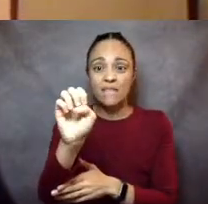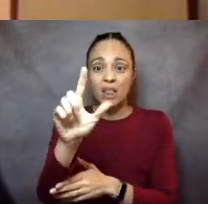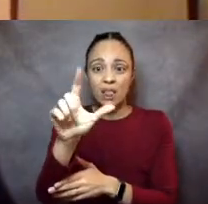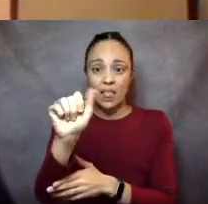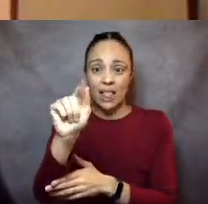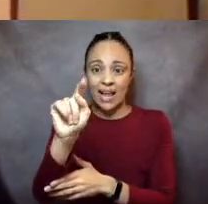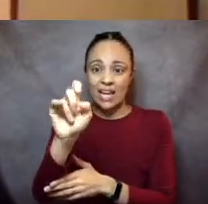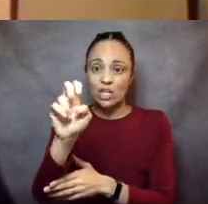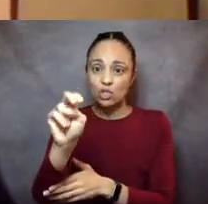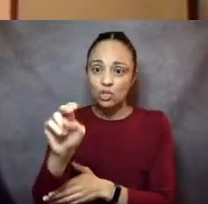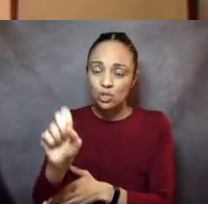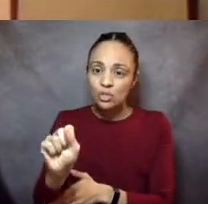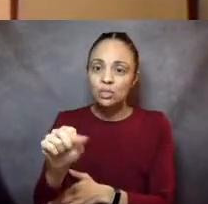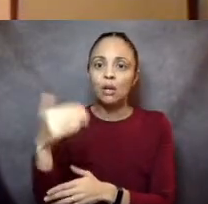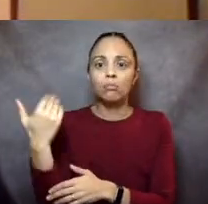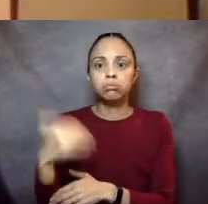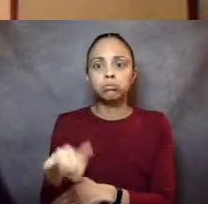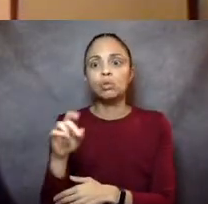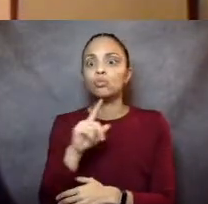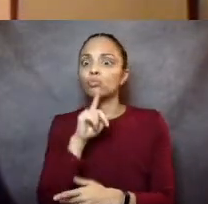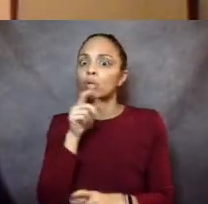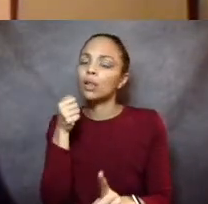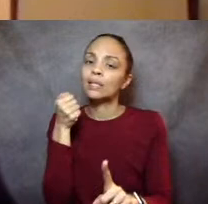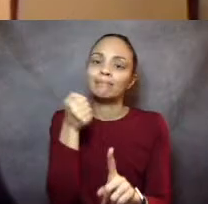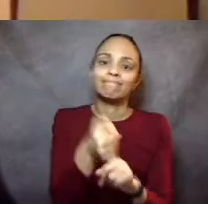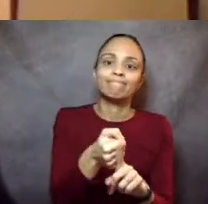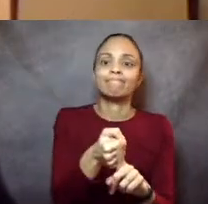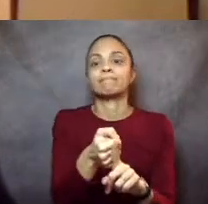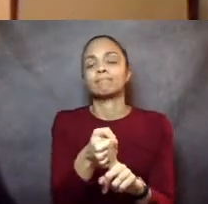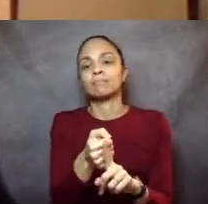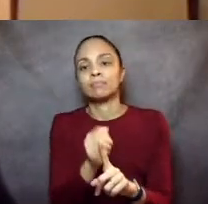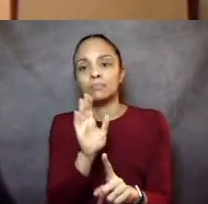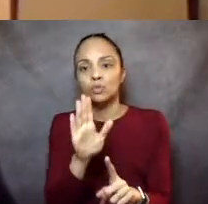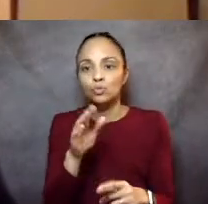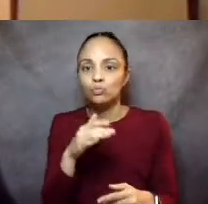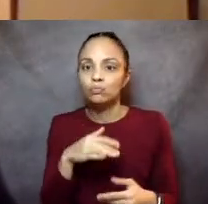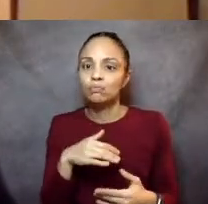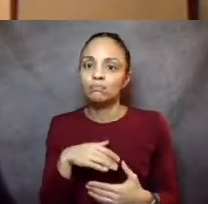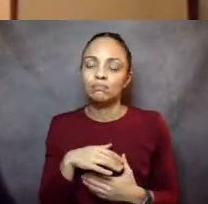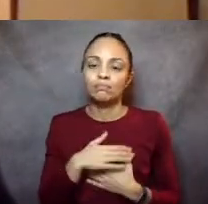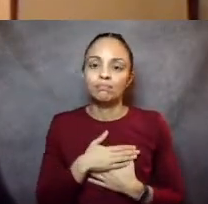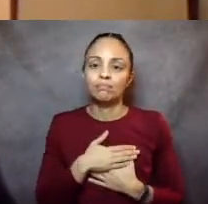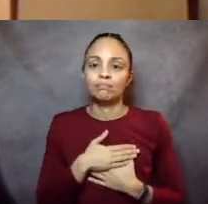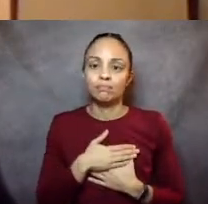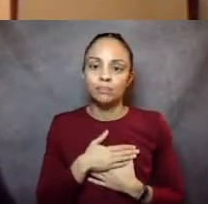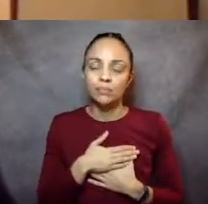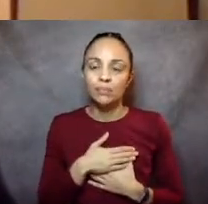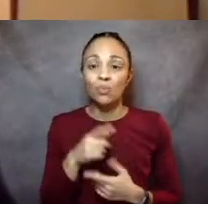has such an impact. And when you're looking at it and when you're